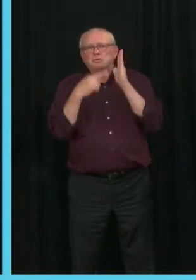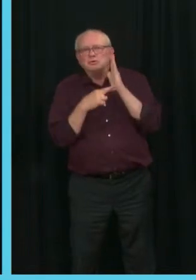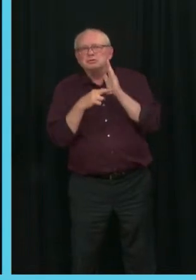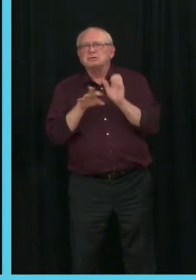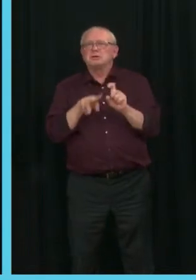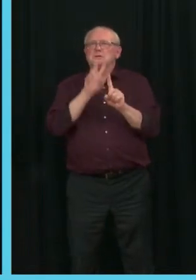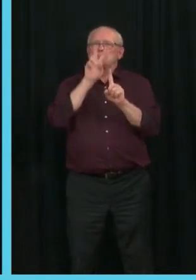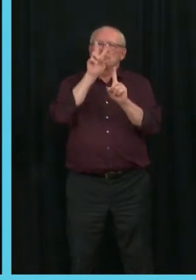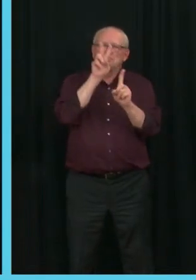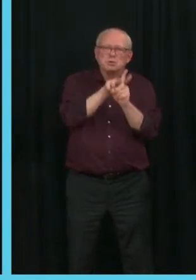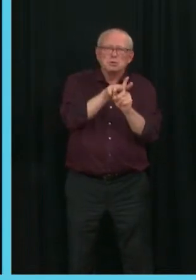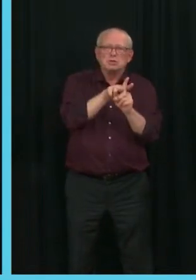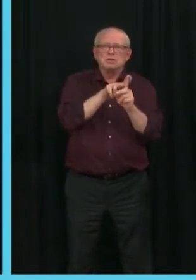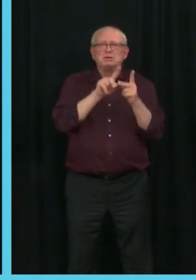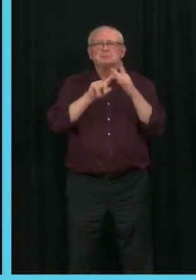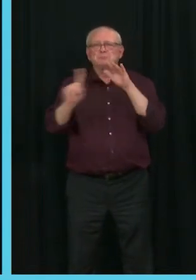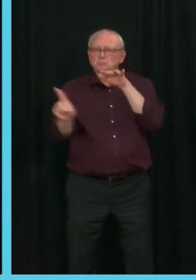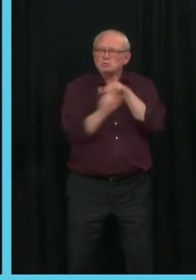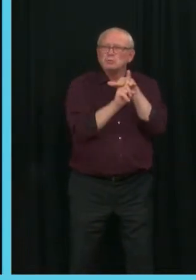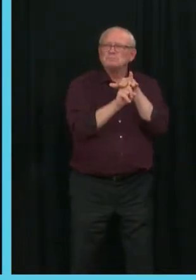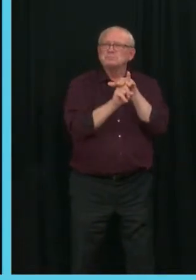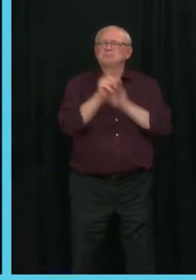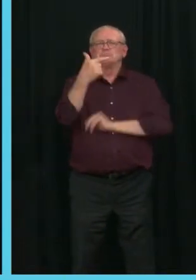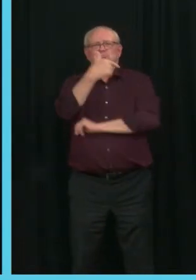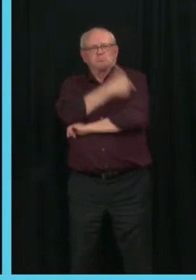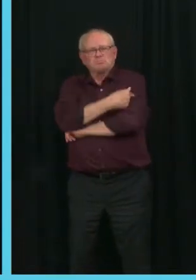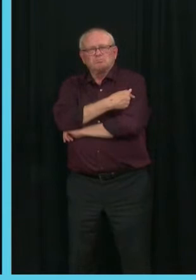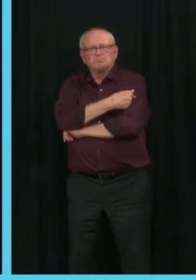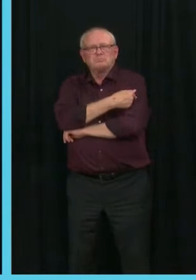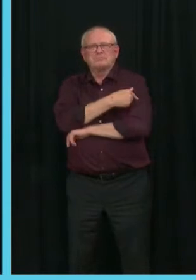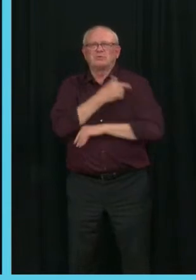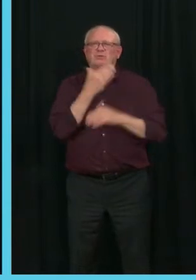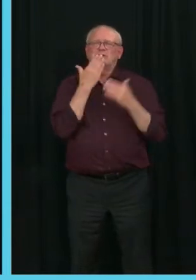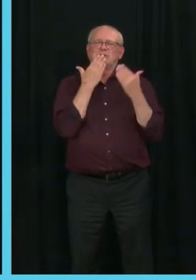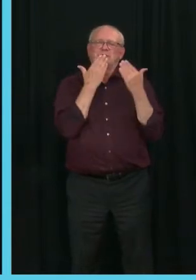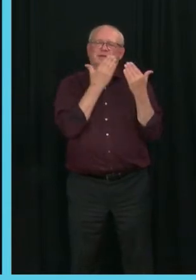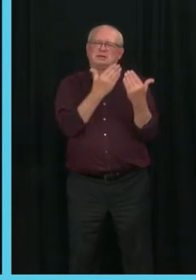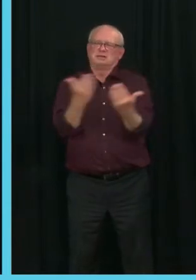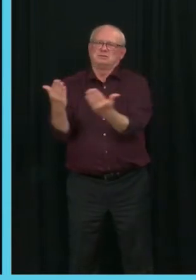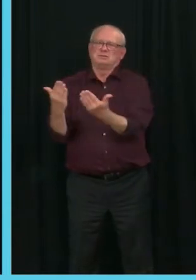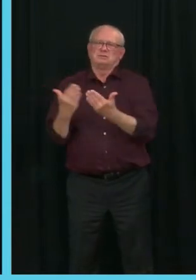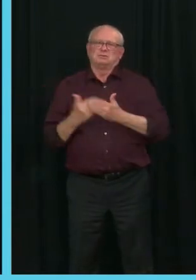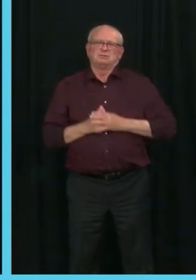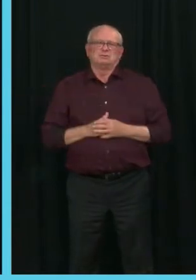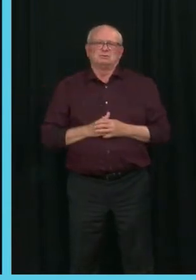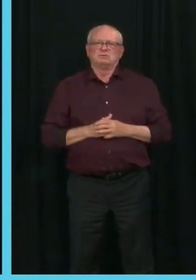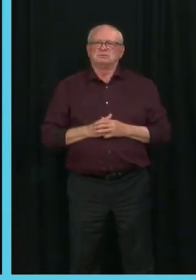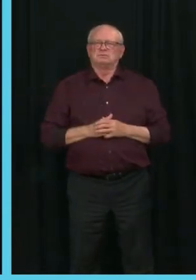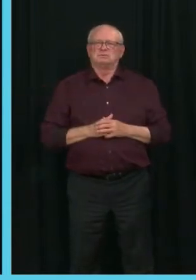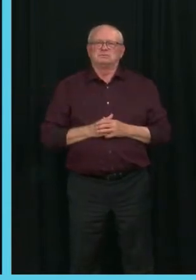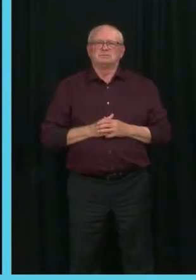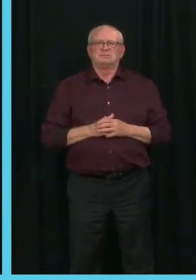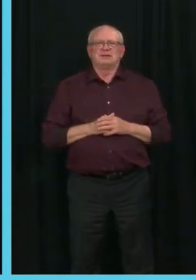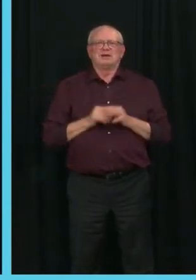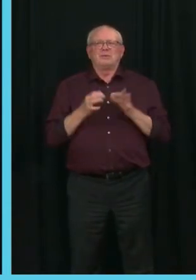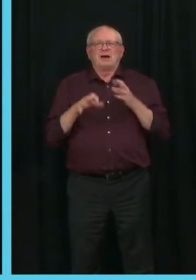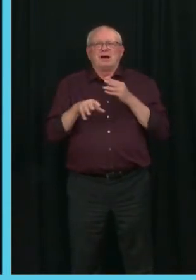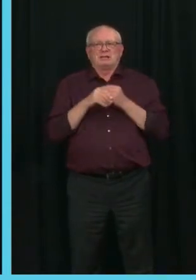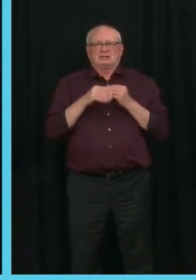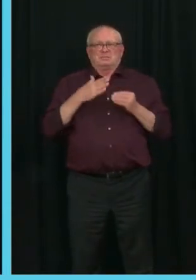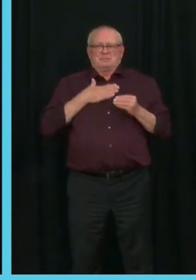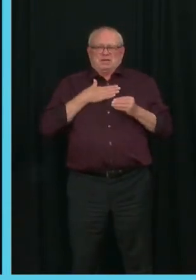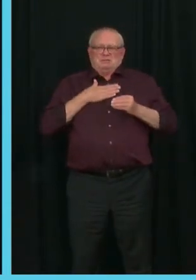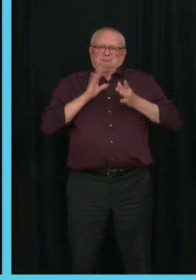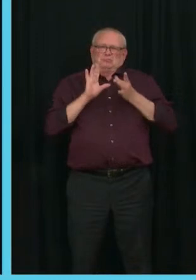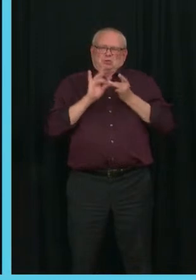their appointments, getting us closer to the finish line. And actually, I wanted to just add a personal note, because I know that